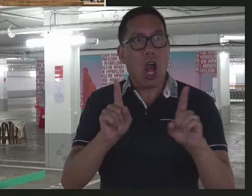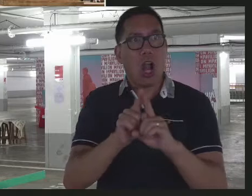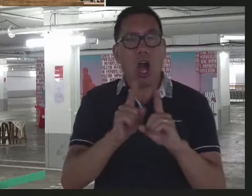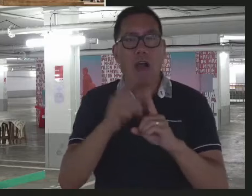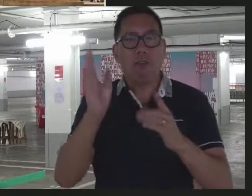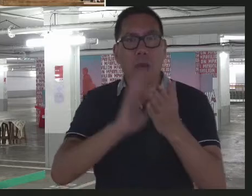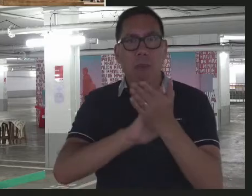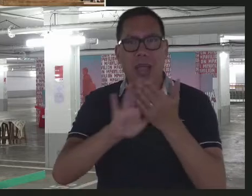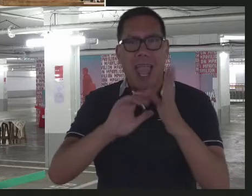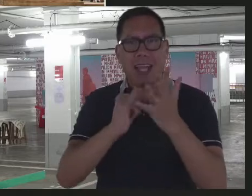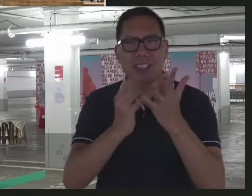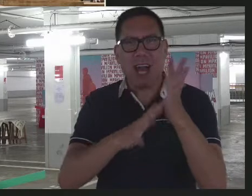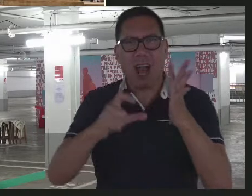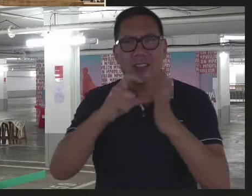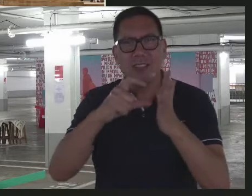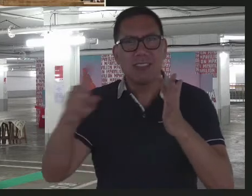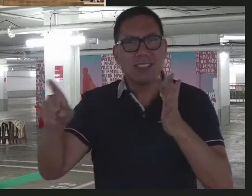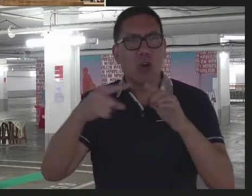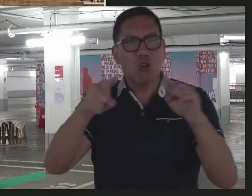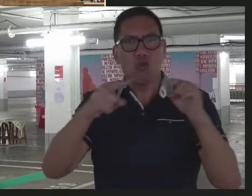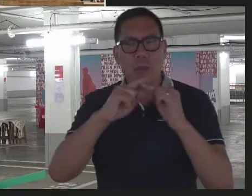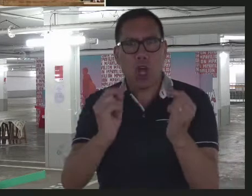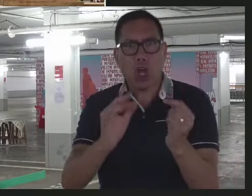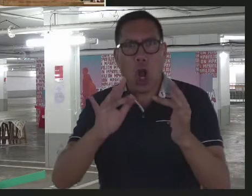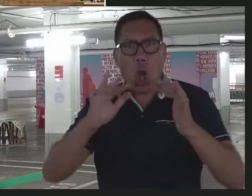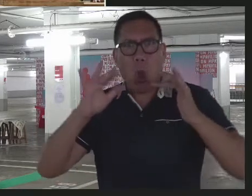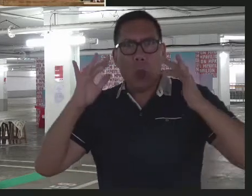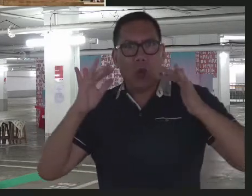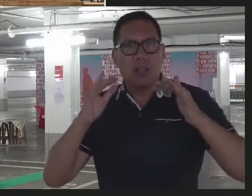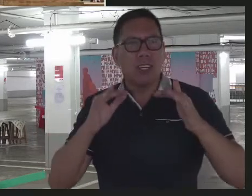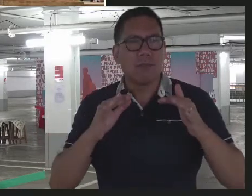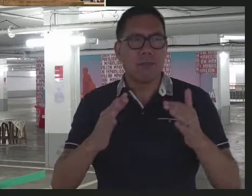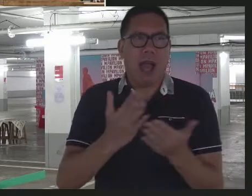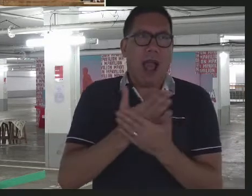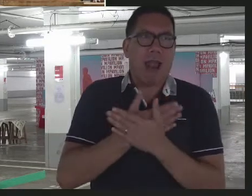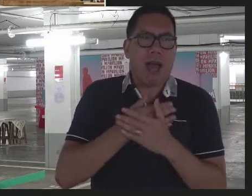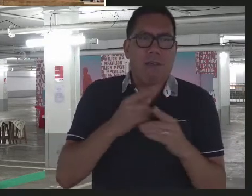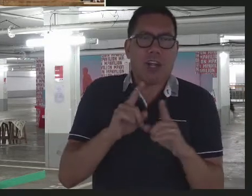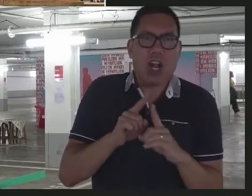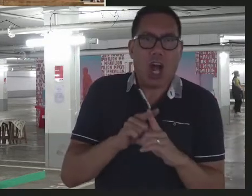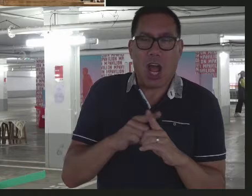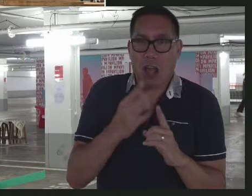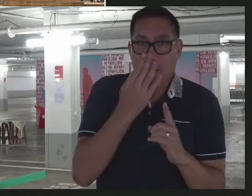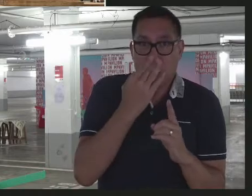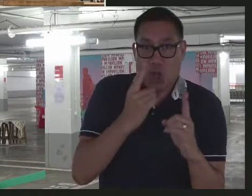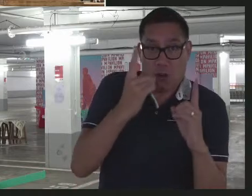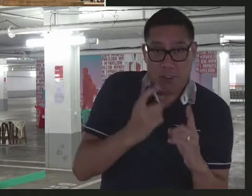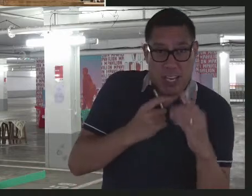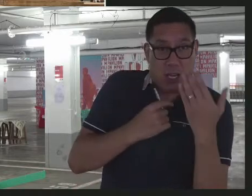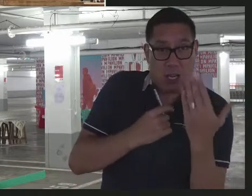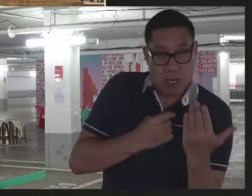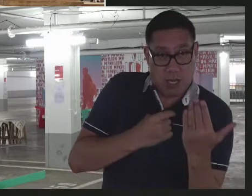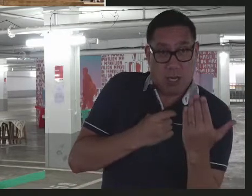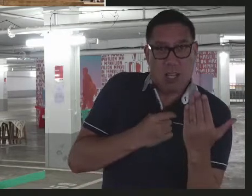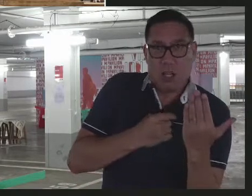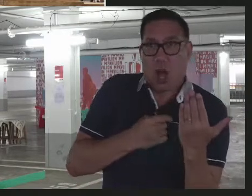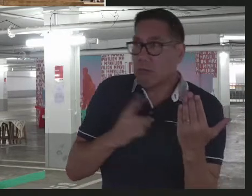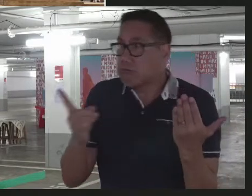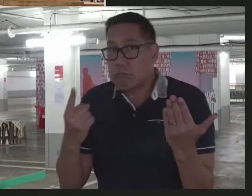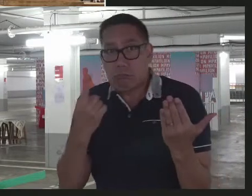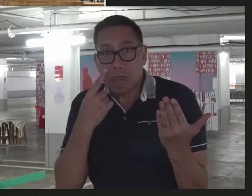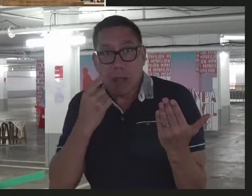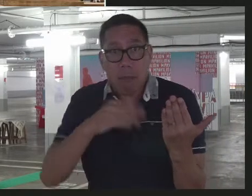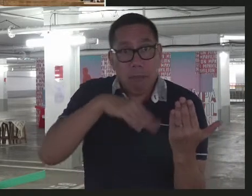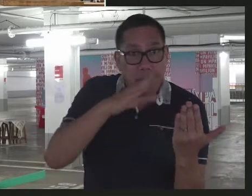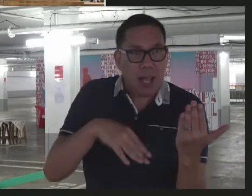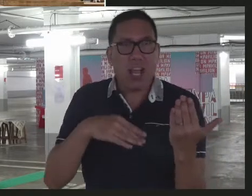So it's sort of using photography. I love the nexus between photography as a painterly pursuit, and the